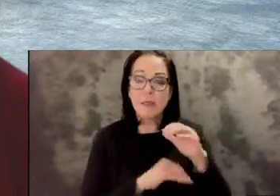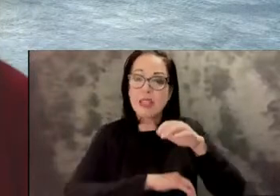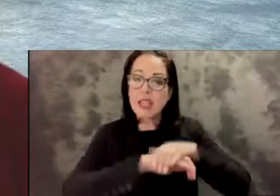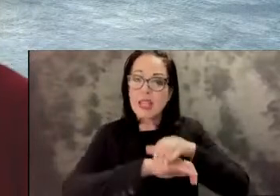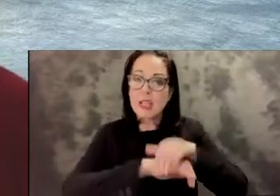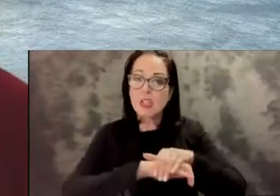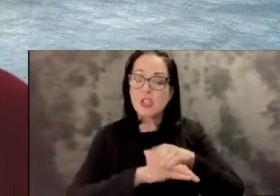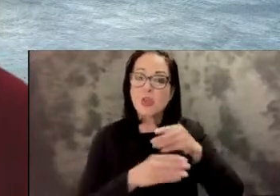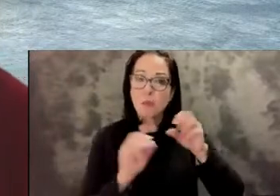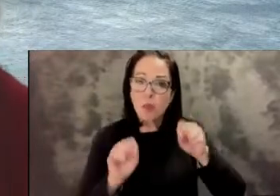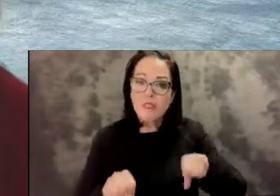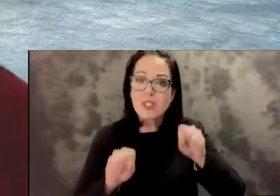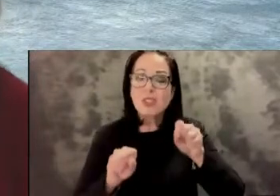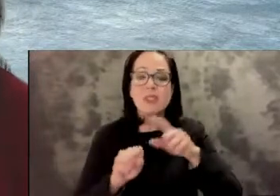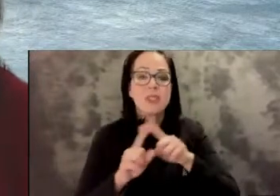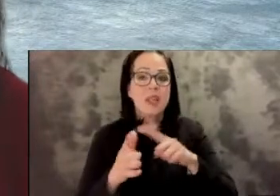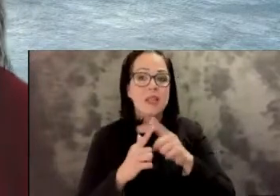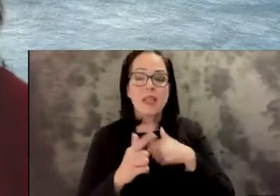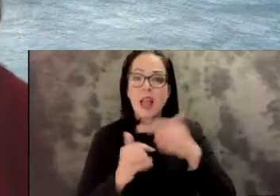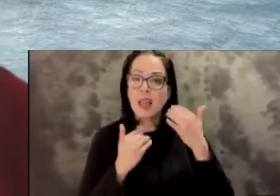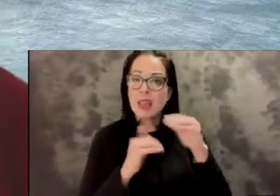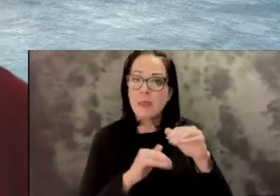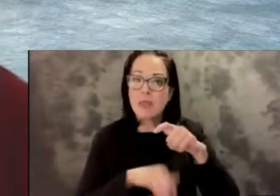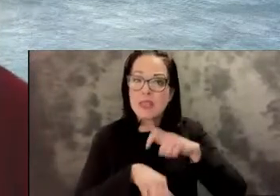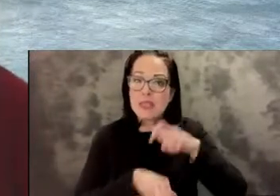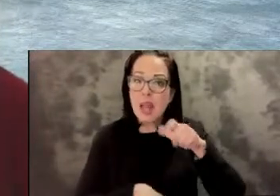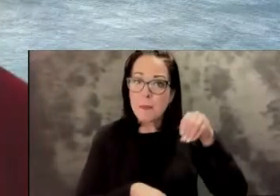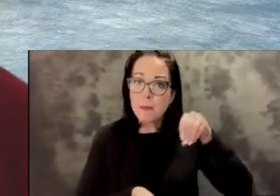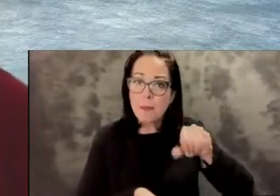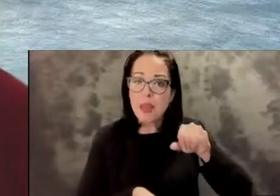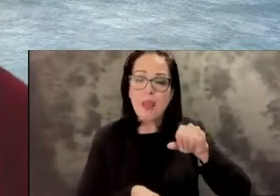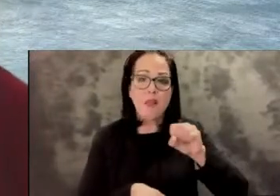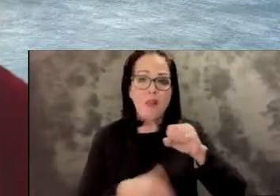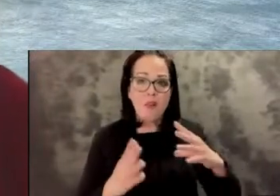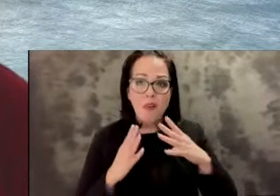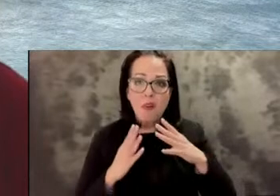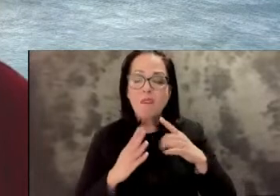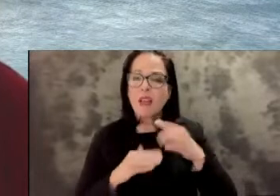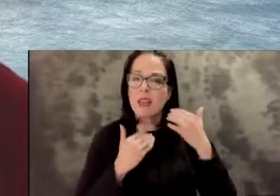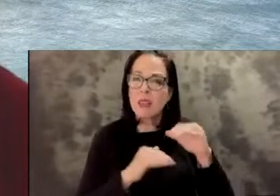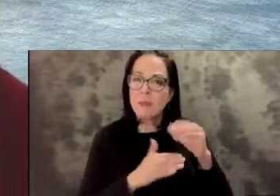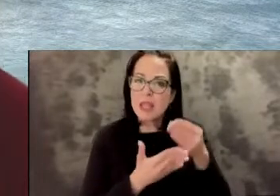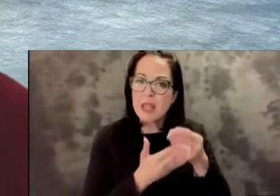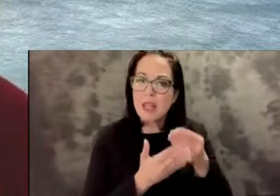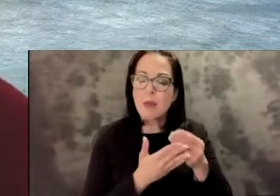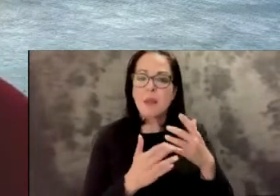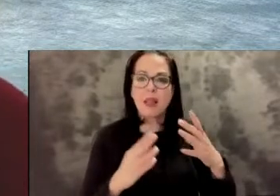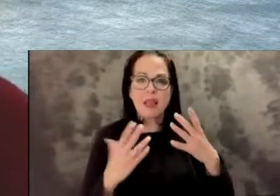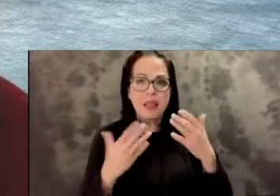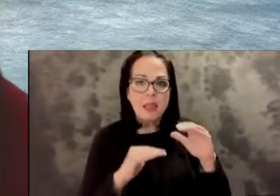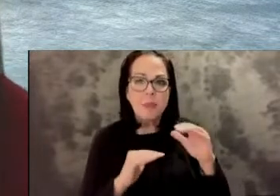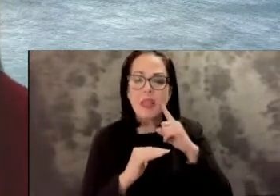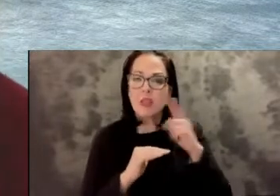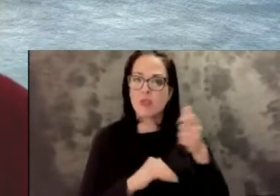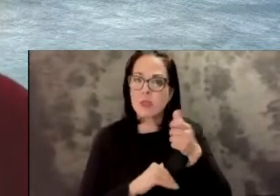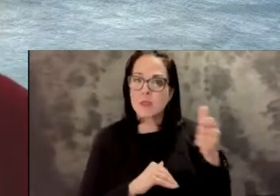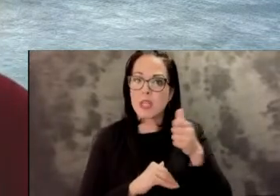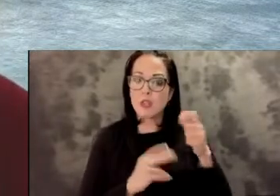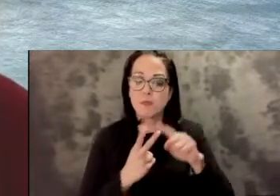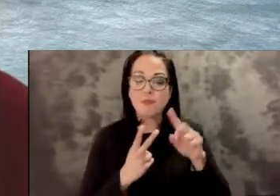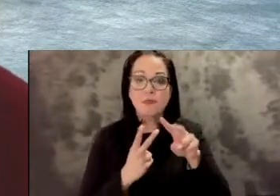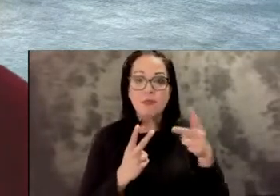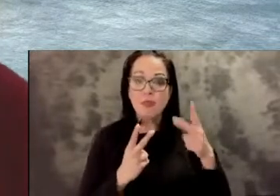proficiency, limited paid time off, limited income, and limited transportation. Number 2, I would like to